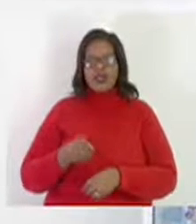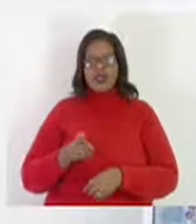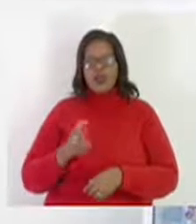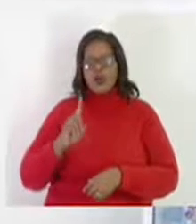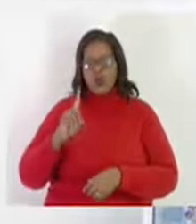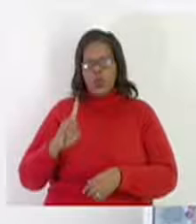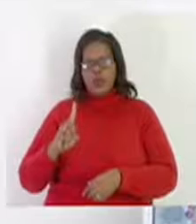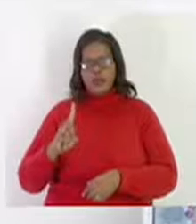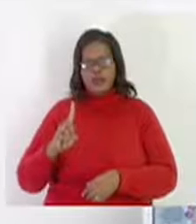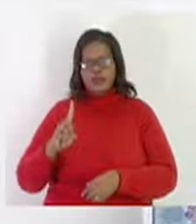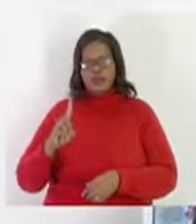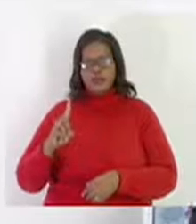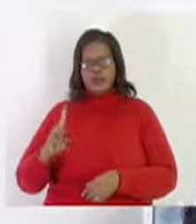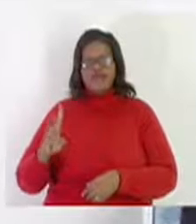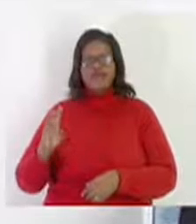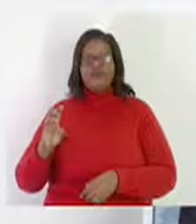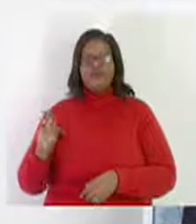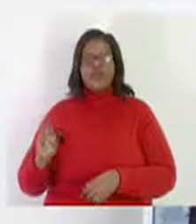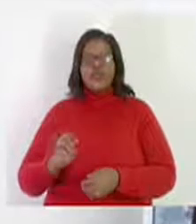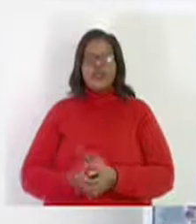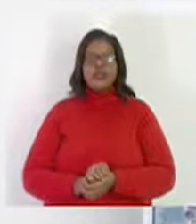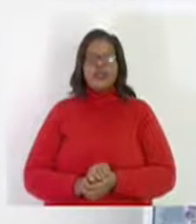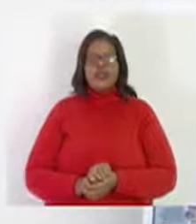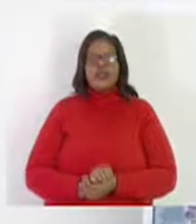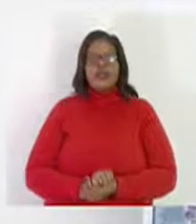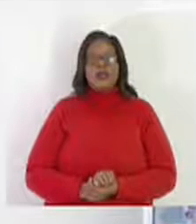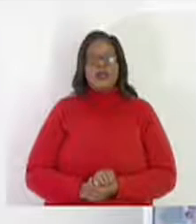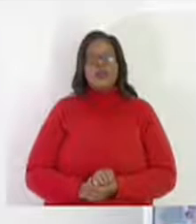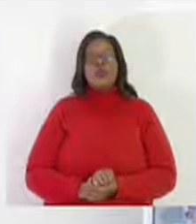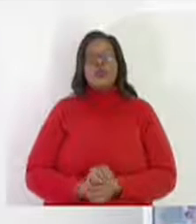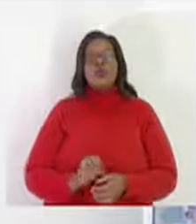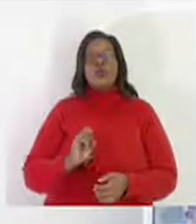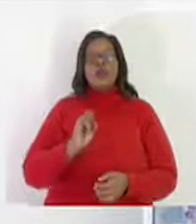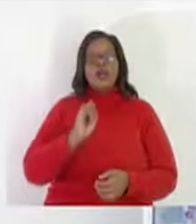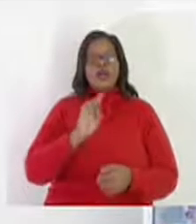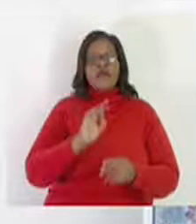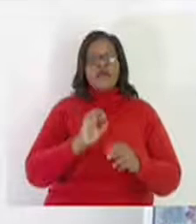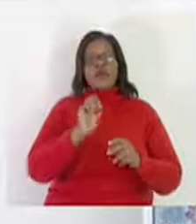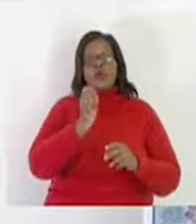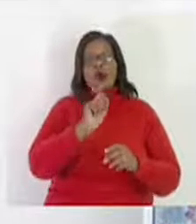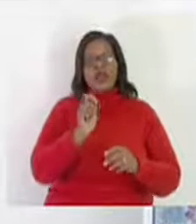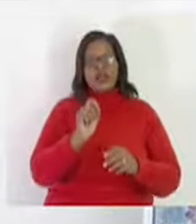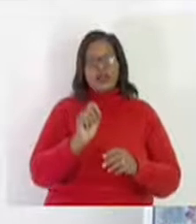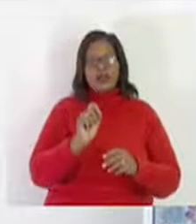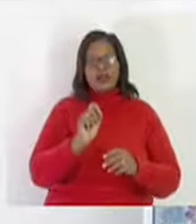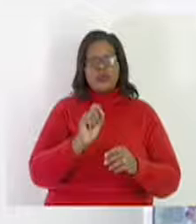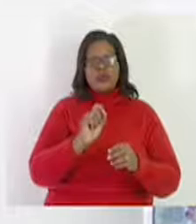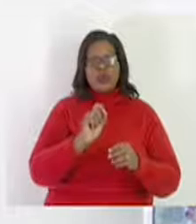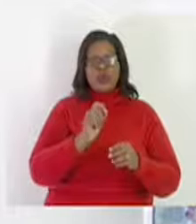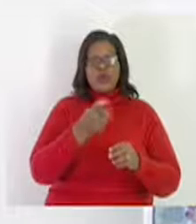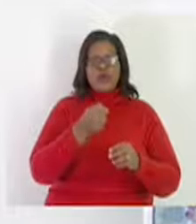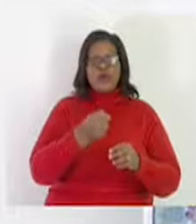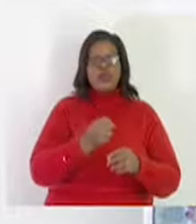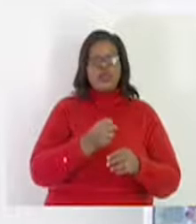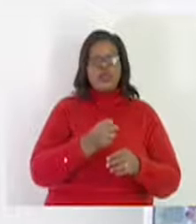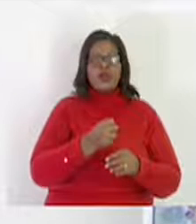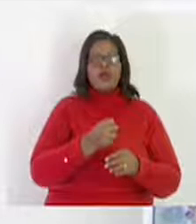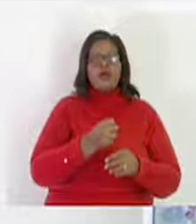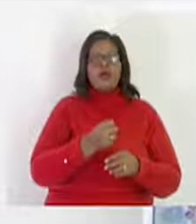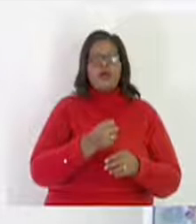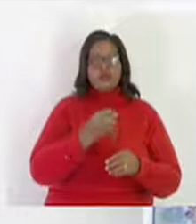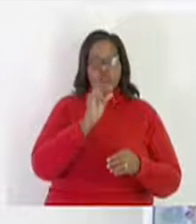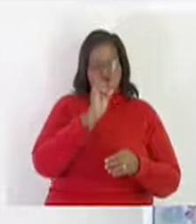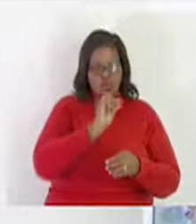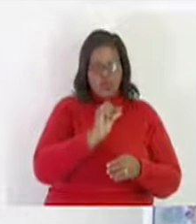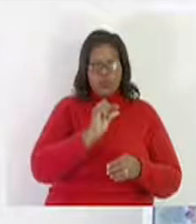11,110. So in this manner, you can see that this is the smallest number, followed by